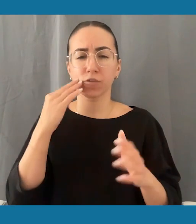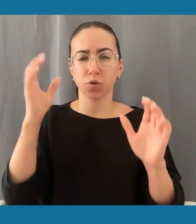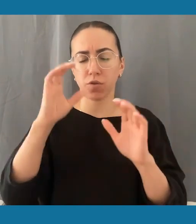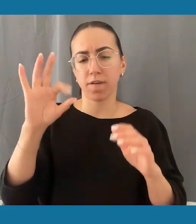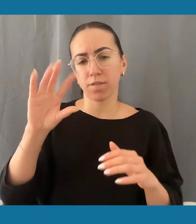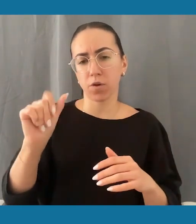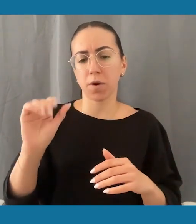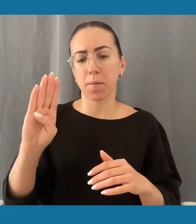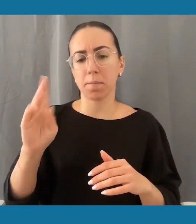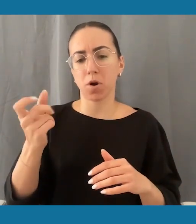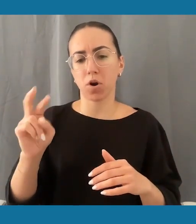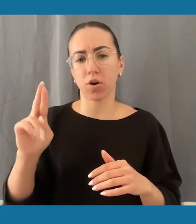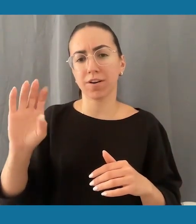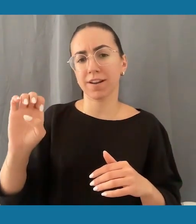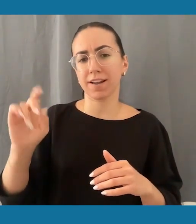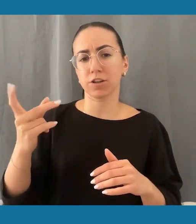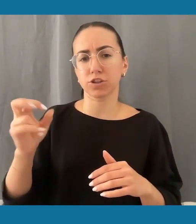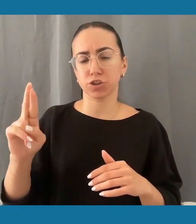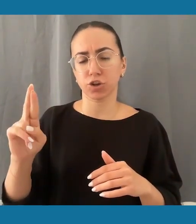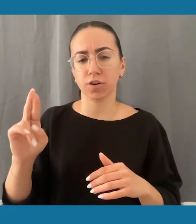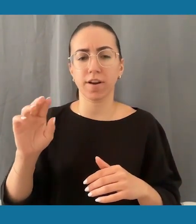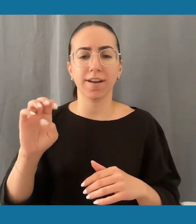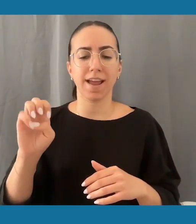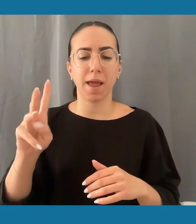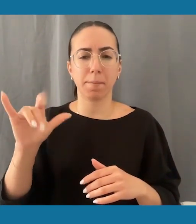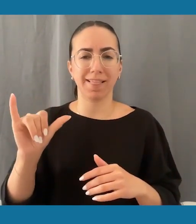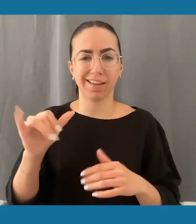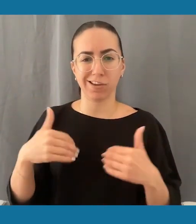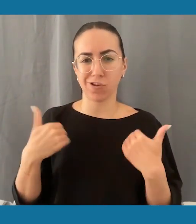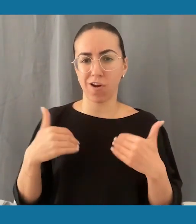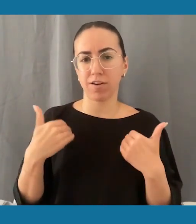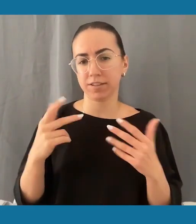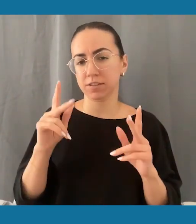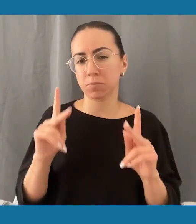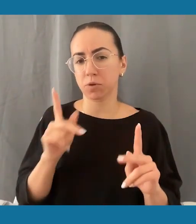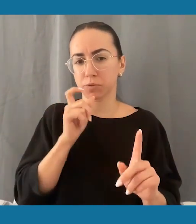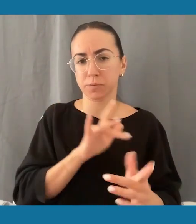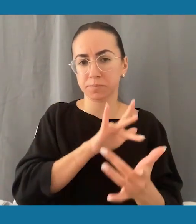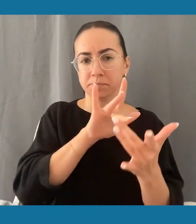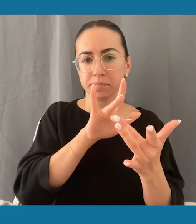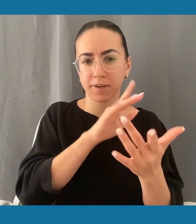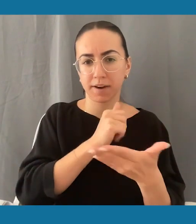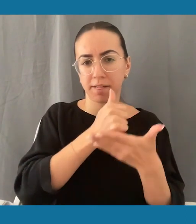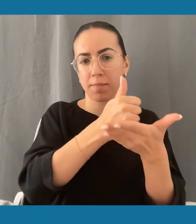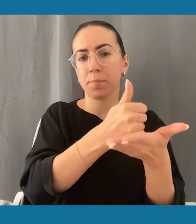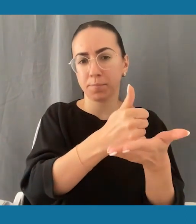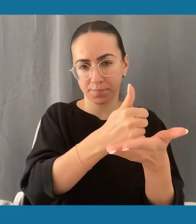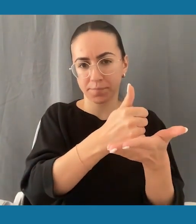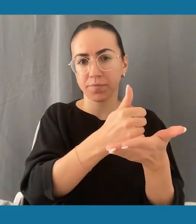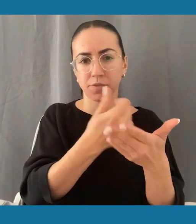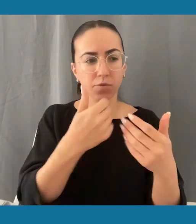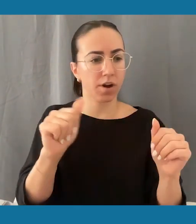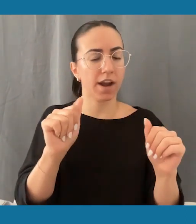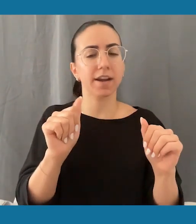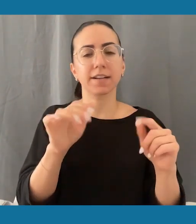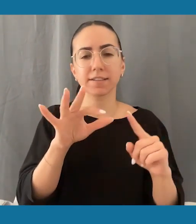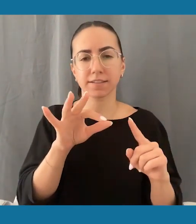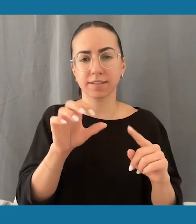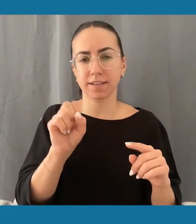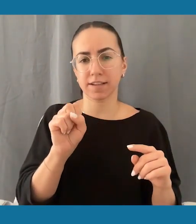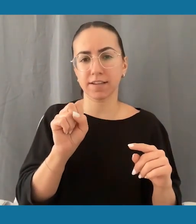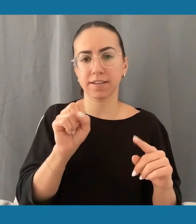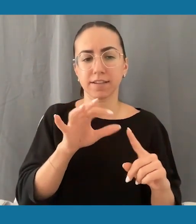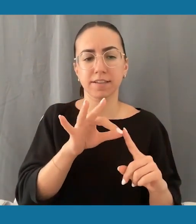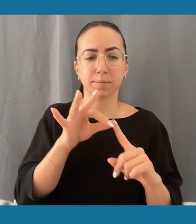Bar Elder Law Section, Emily Young is the person there who can direct you to a special needs planning attorney in the